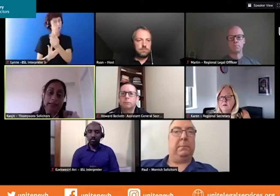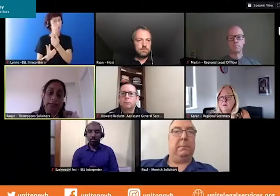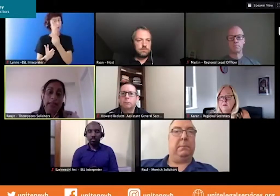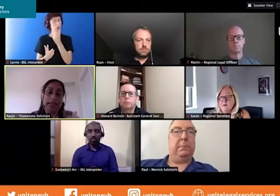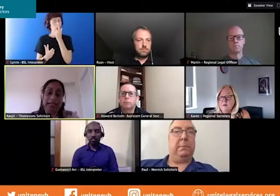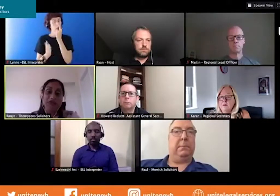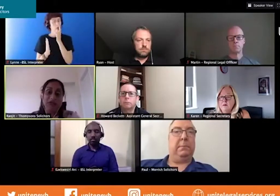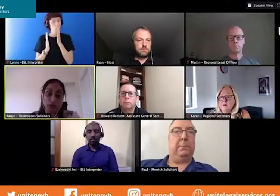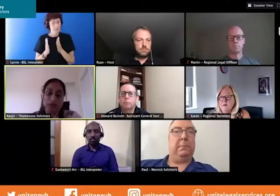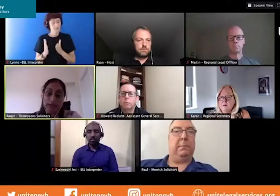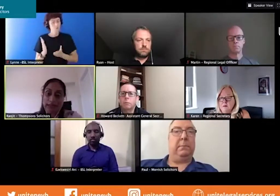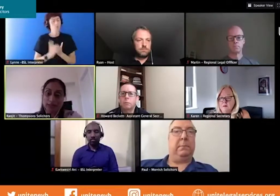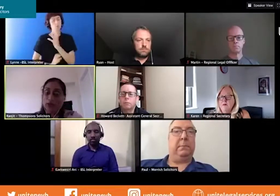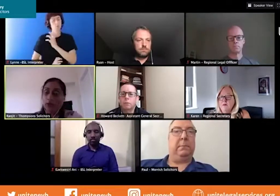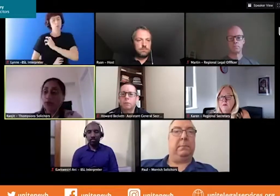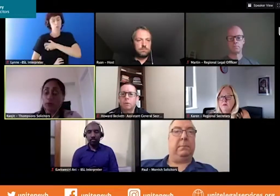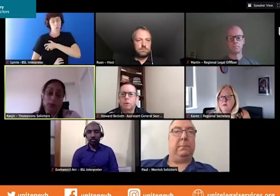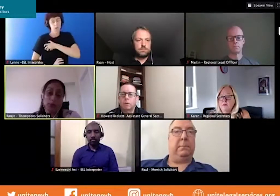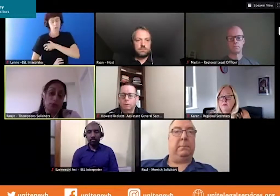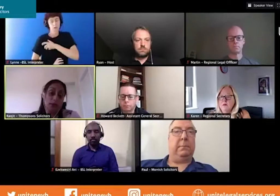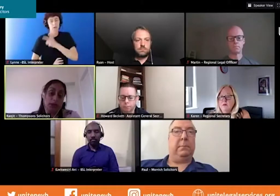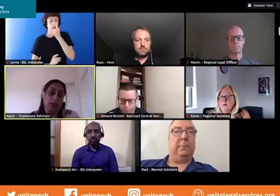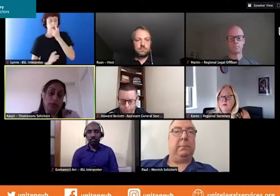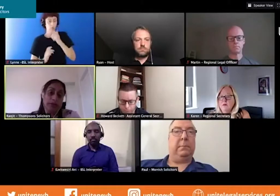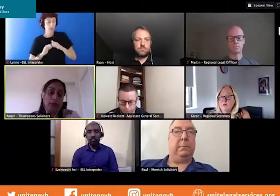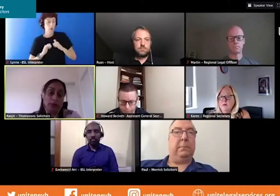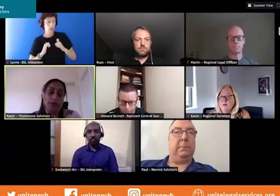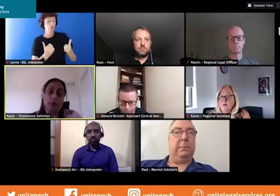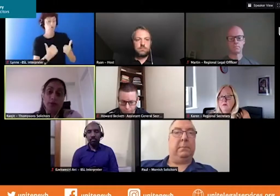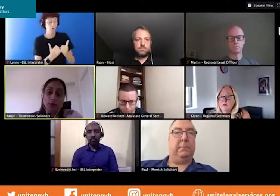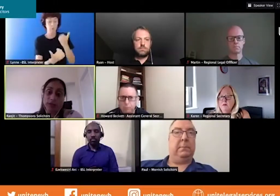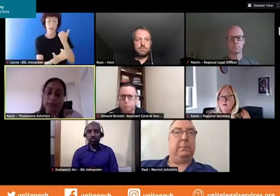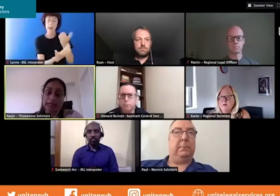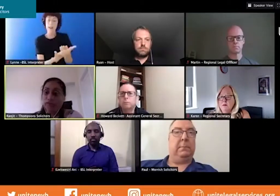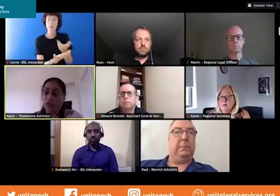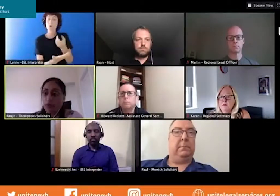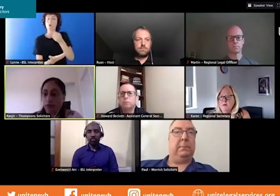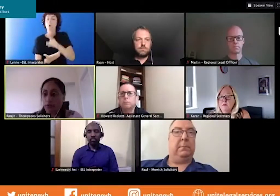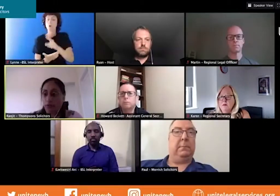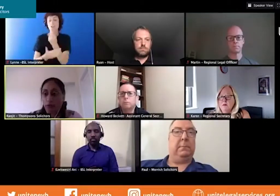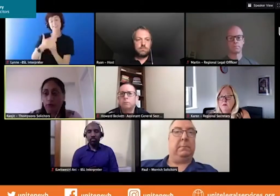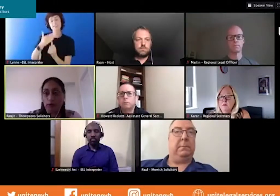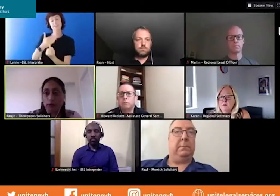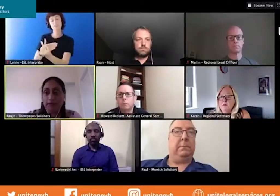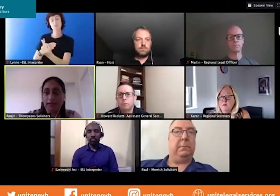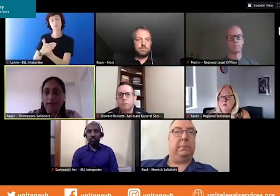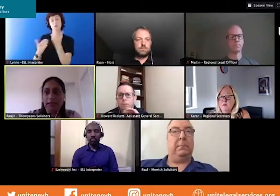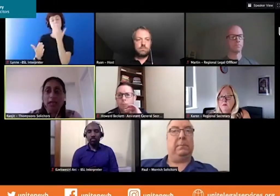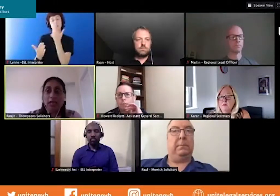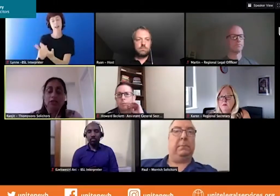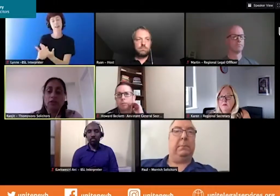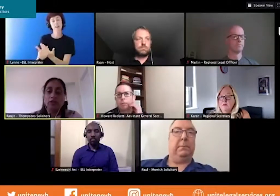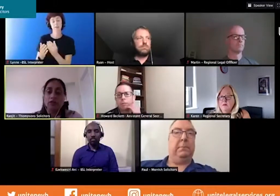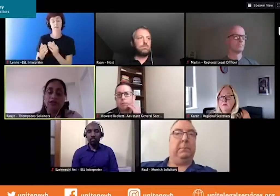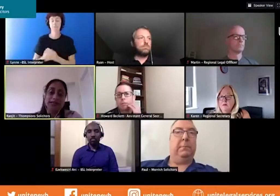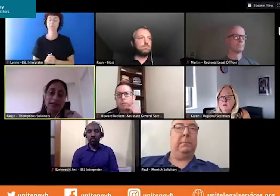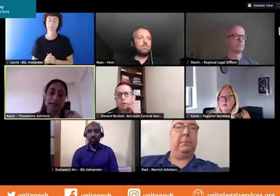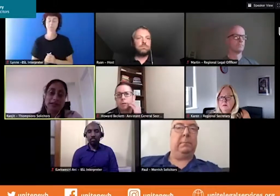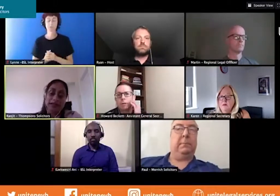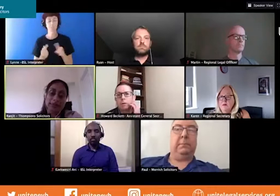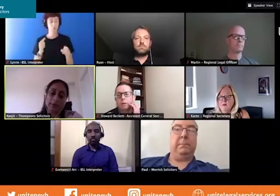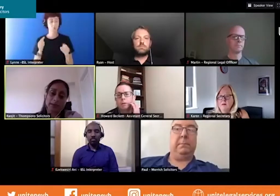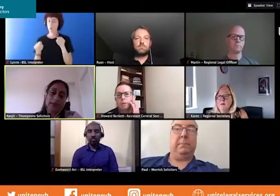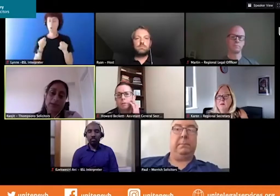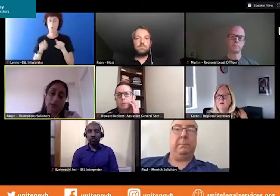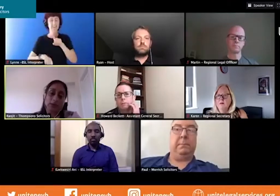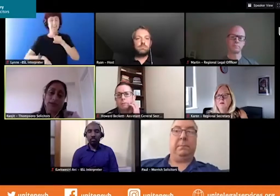in the individual's name. So it's what we would call a group claim, where there's more than one individual who's affected. So those are the different